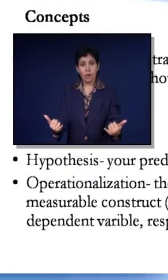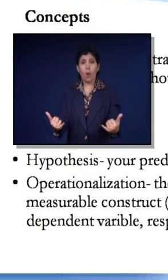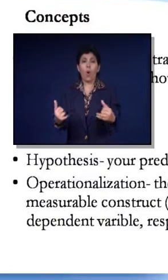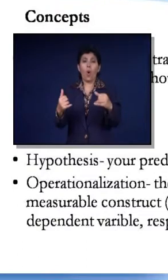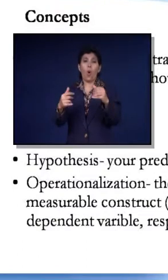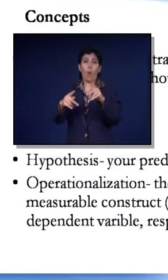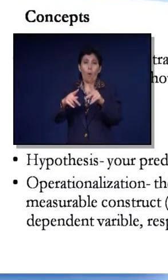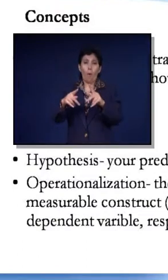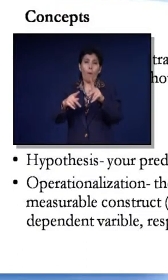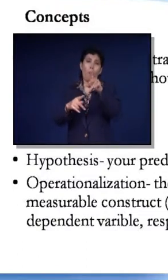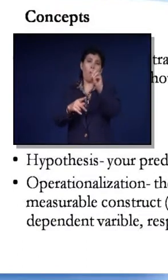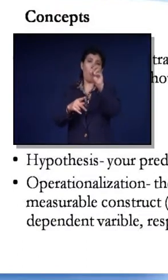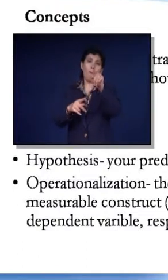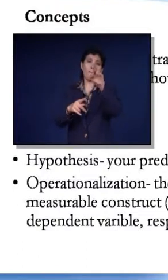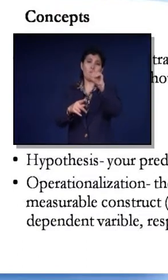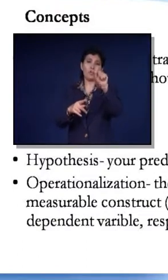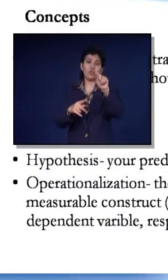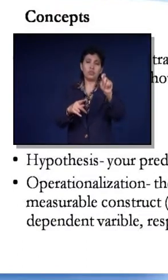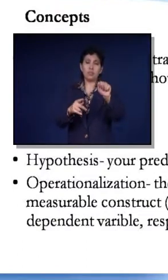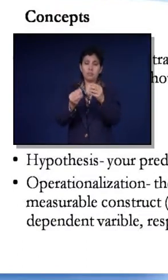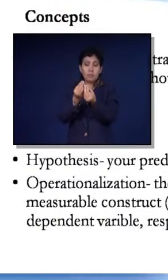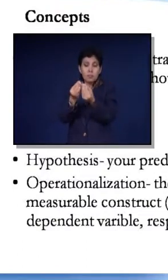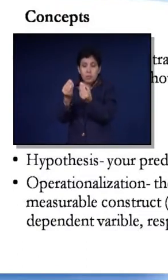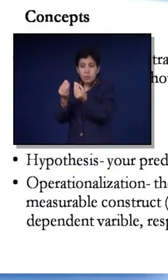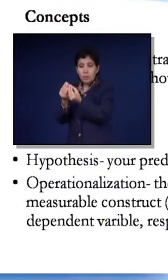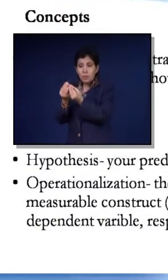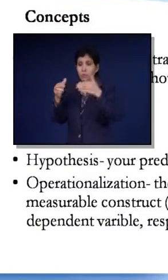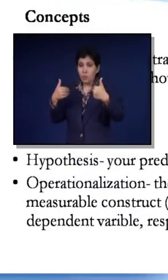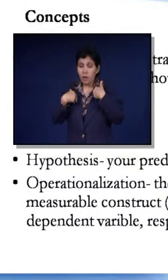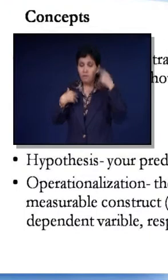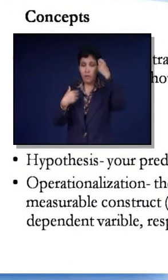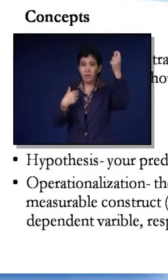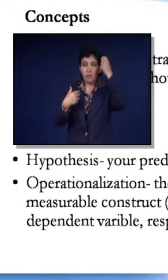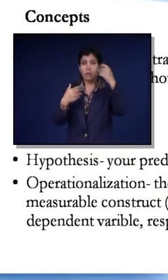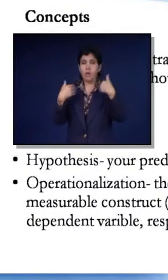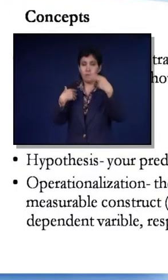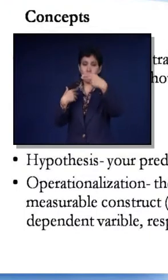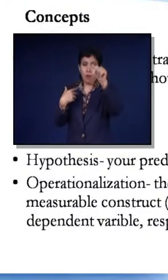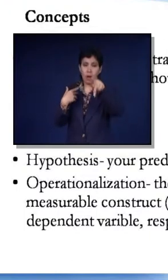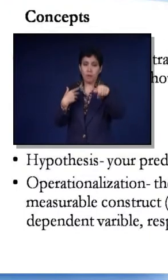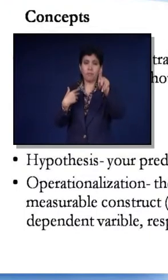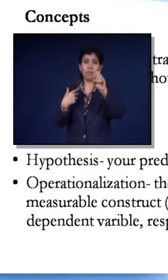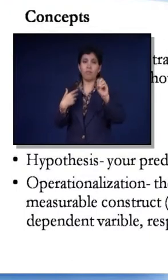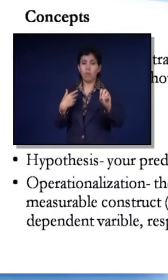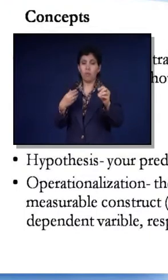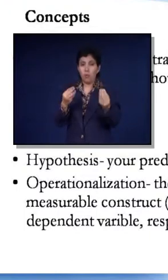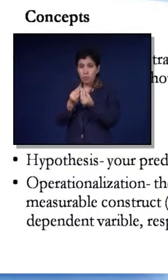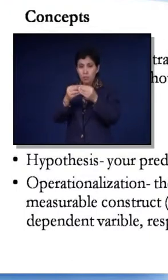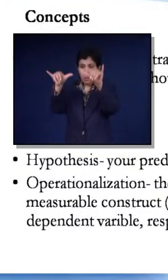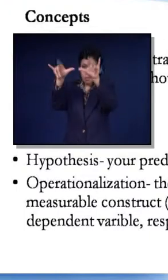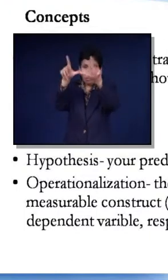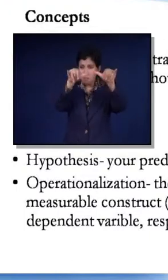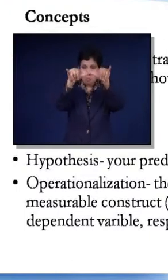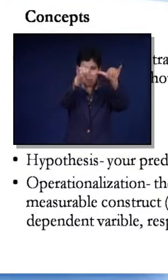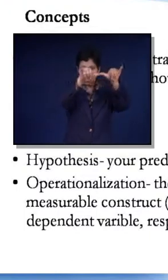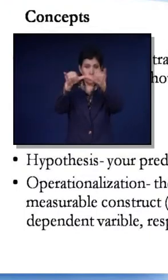operationalization, it means your theoretical construct. You have your theory, you have your hypothesis, you put into something that's measurable.